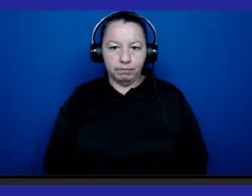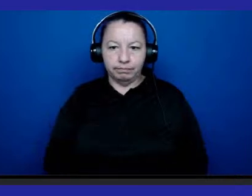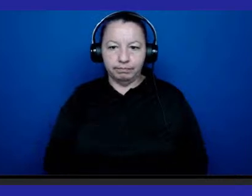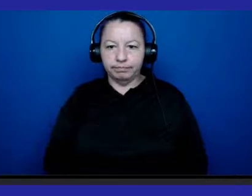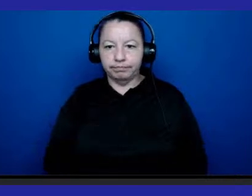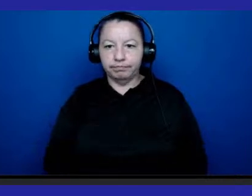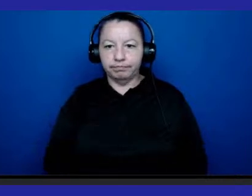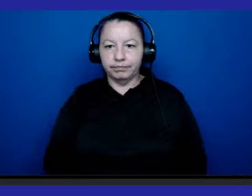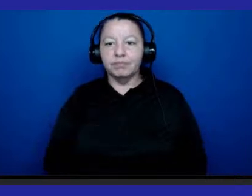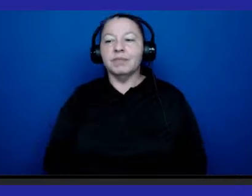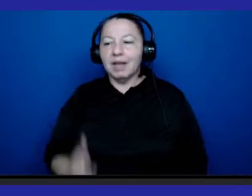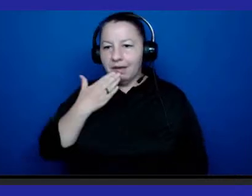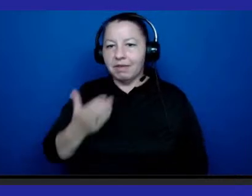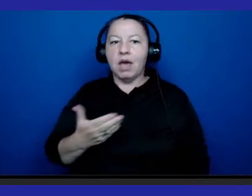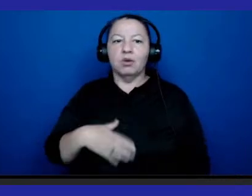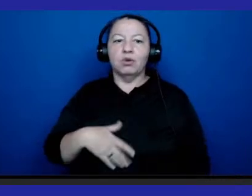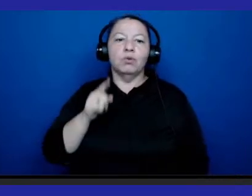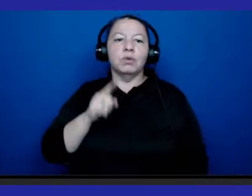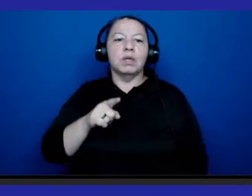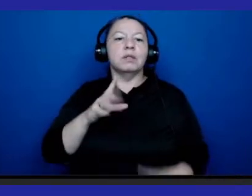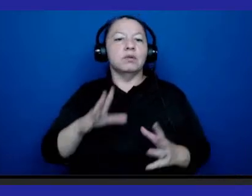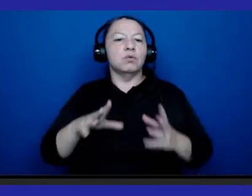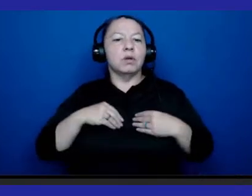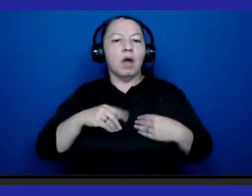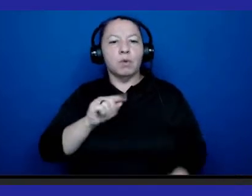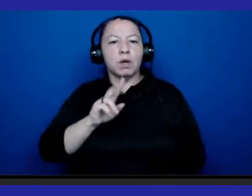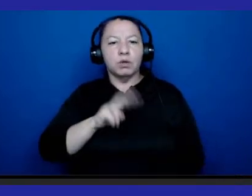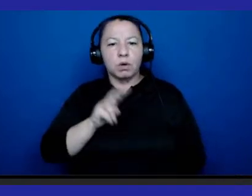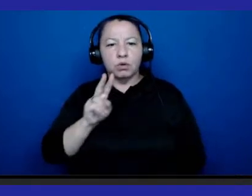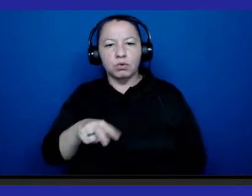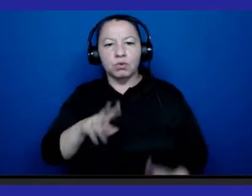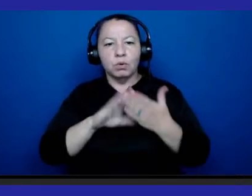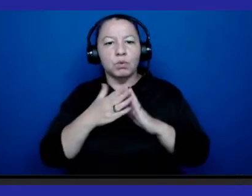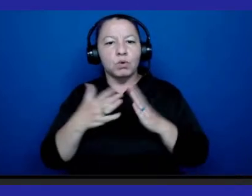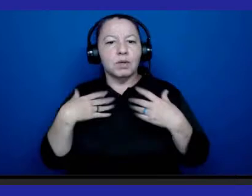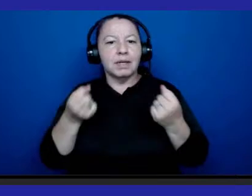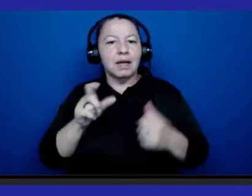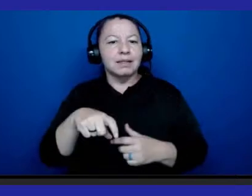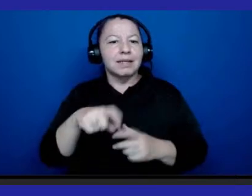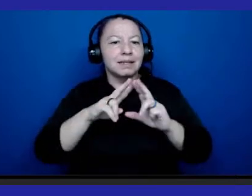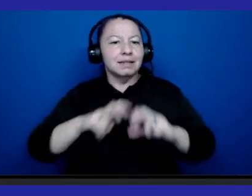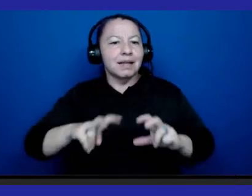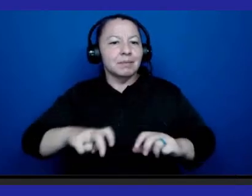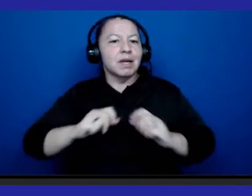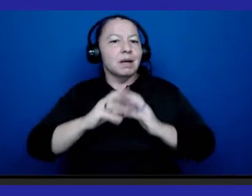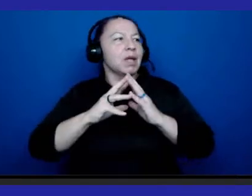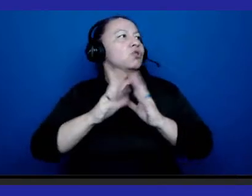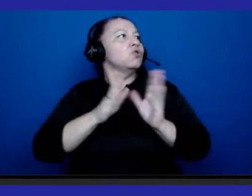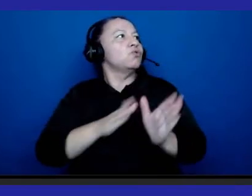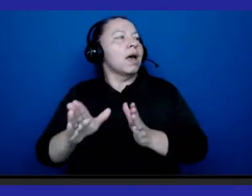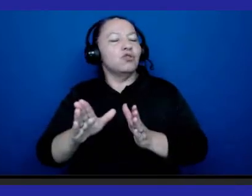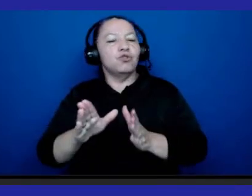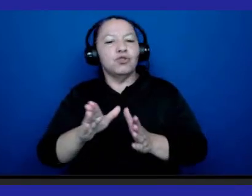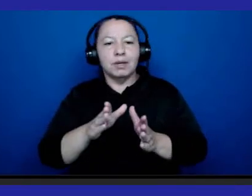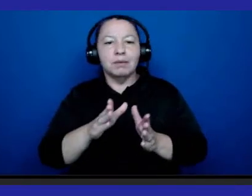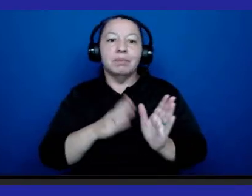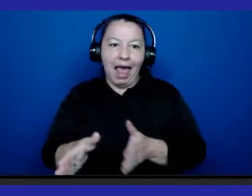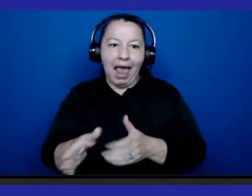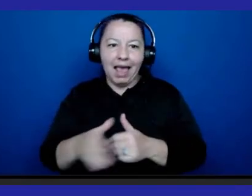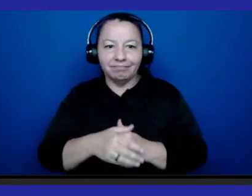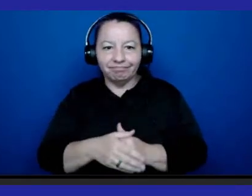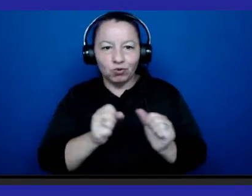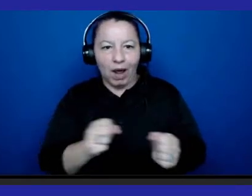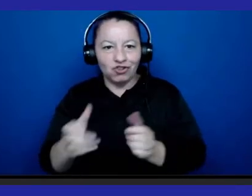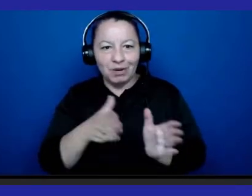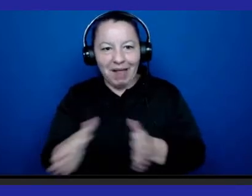Thank you. Resolution to adopt 2022 Community Health Needs Assessment Implementation Strategy Plan, adopting